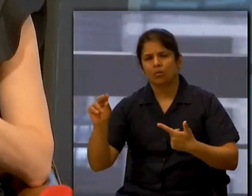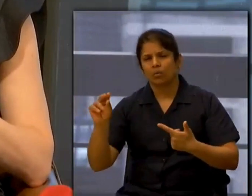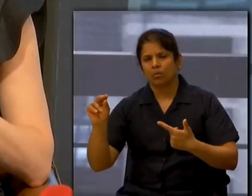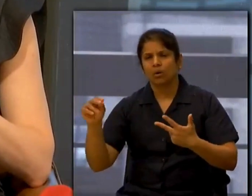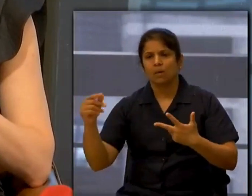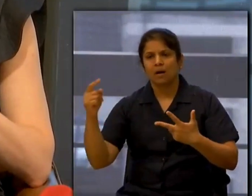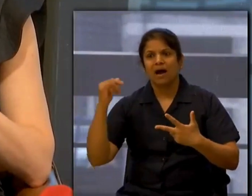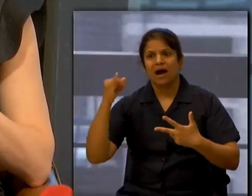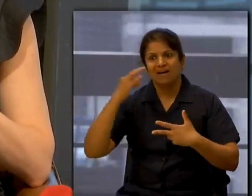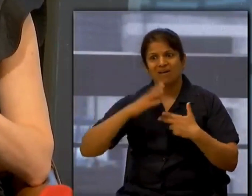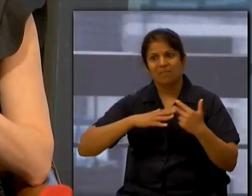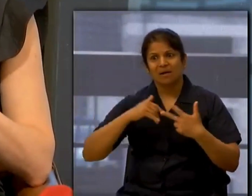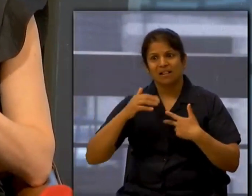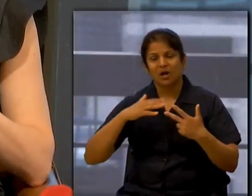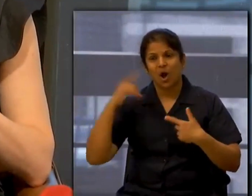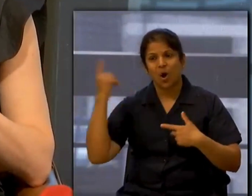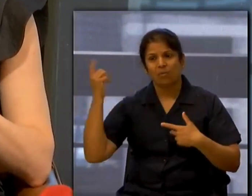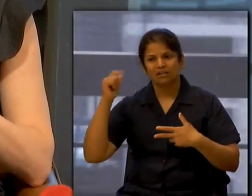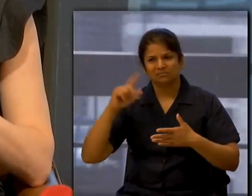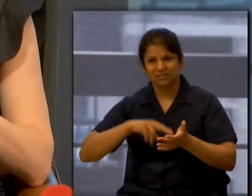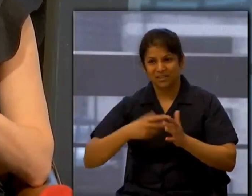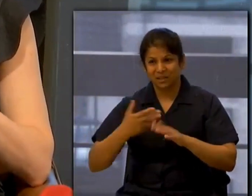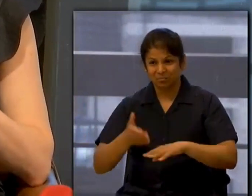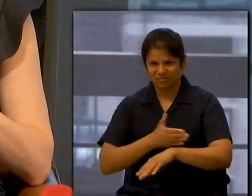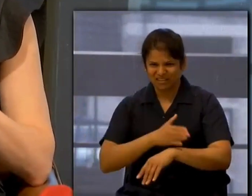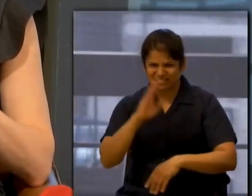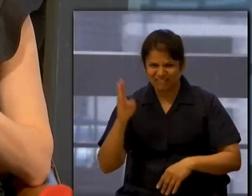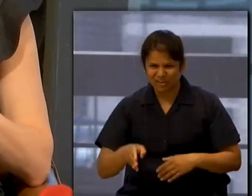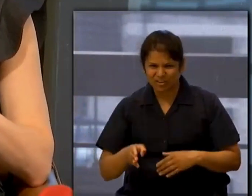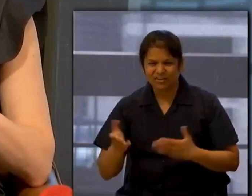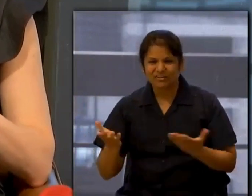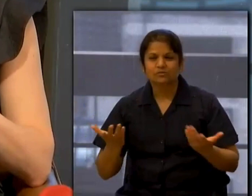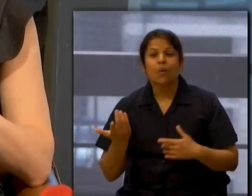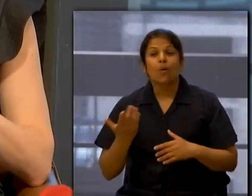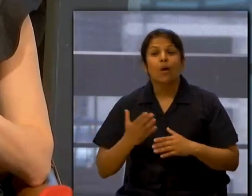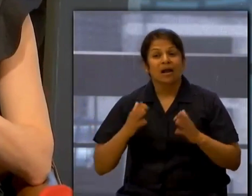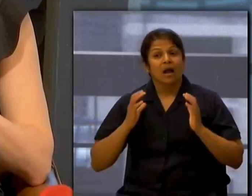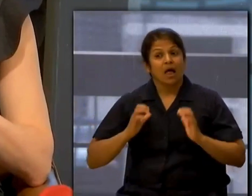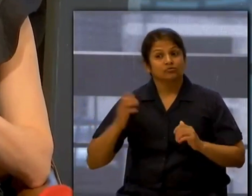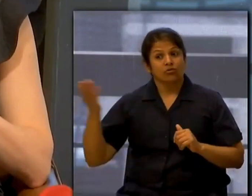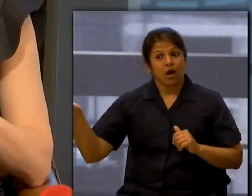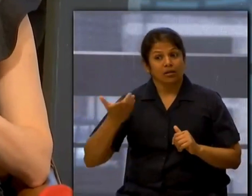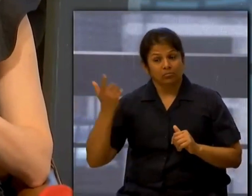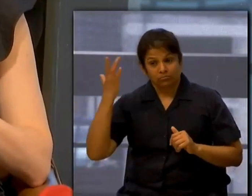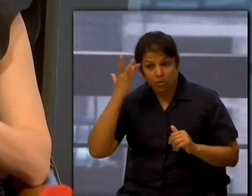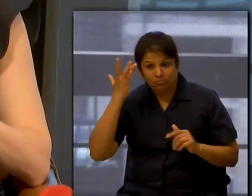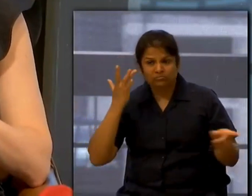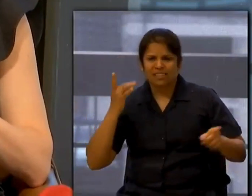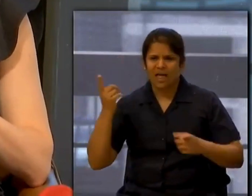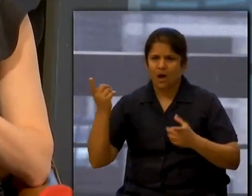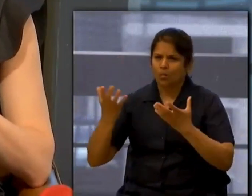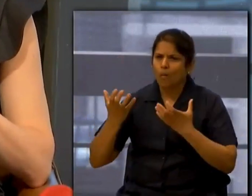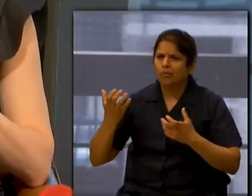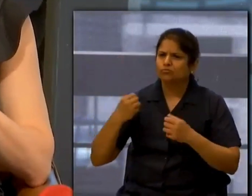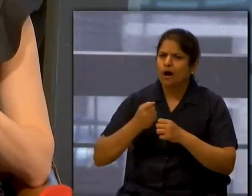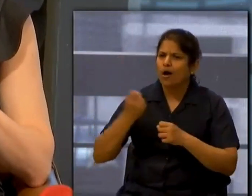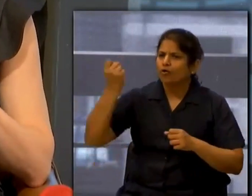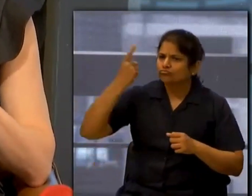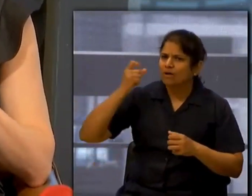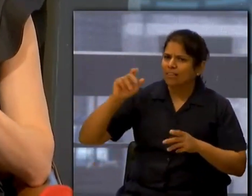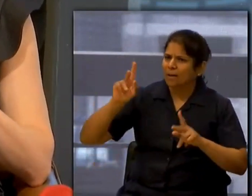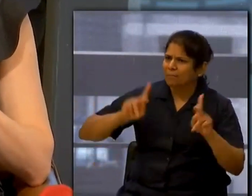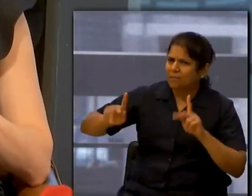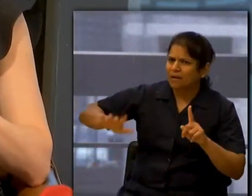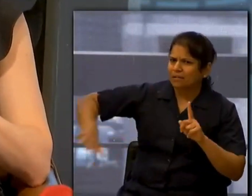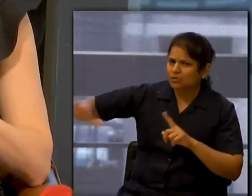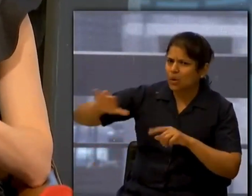quo. Certainly, our clients hire us in part because they want to understand better the people that they are serving, who they recognize that they